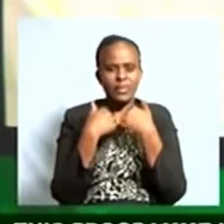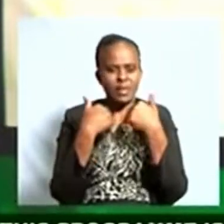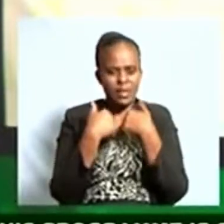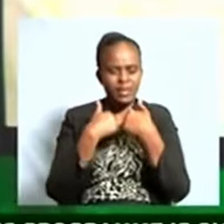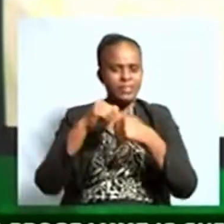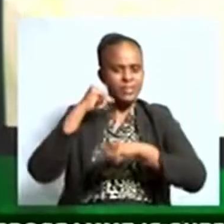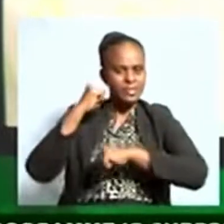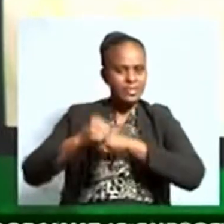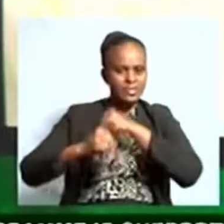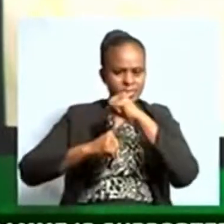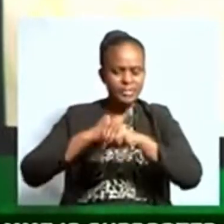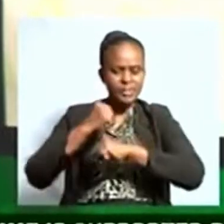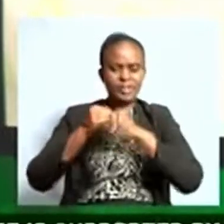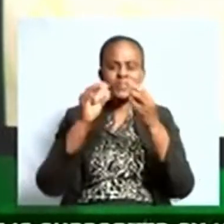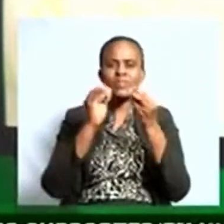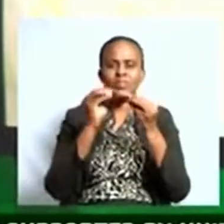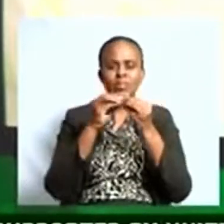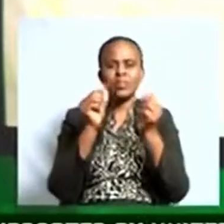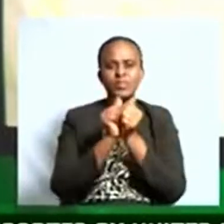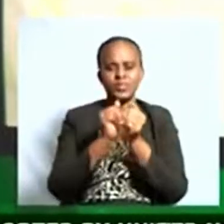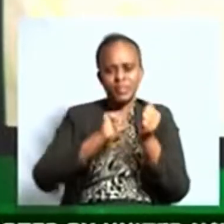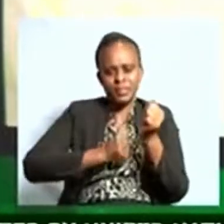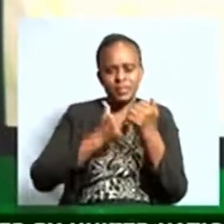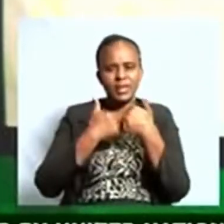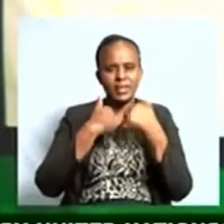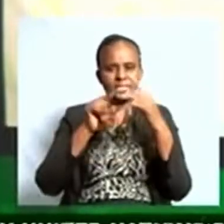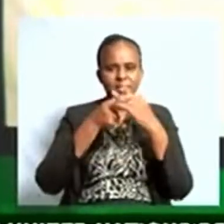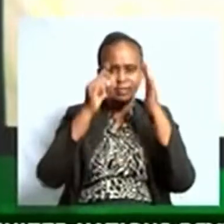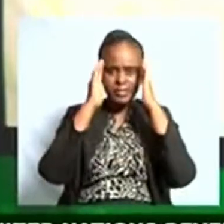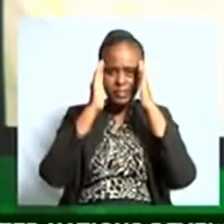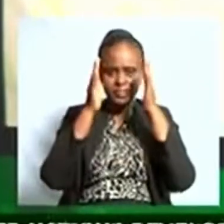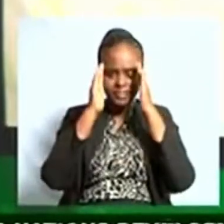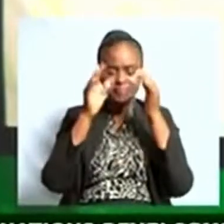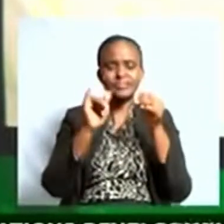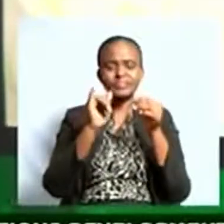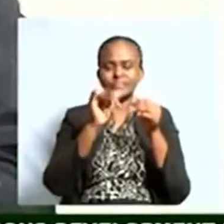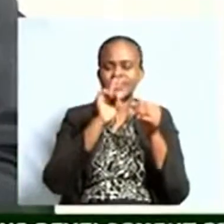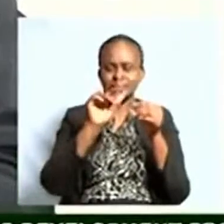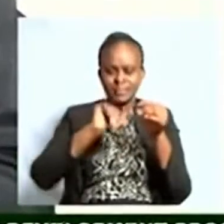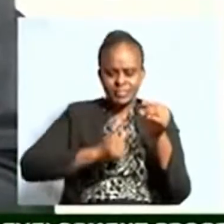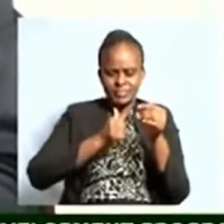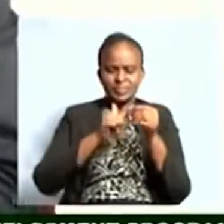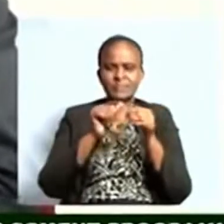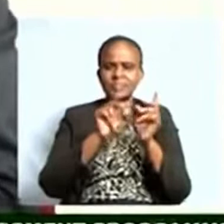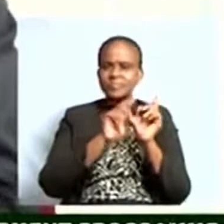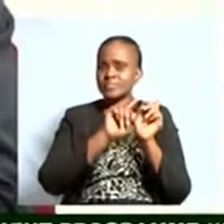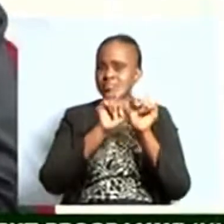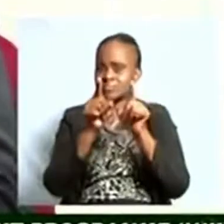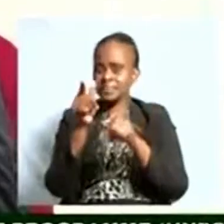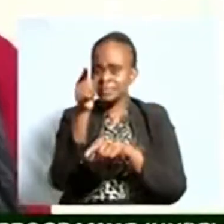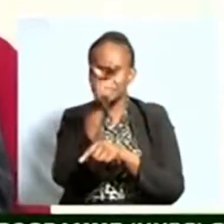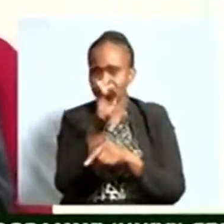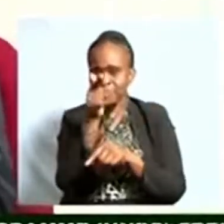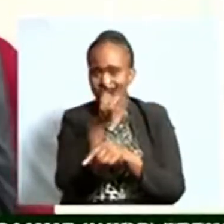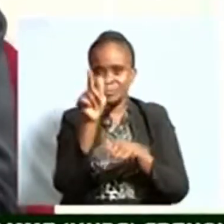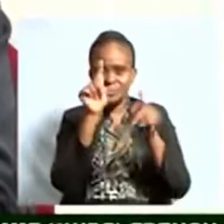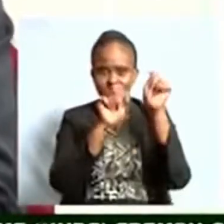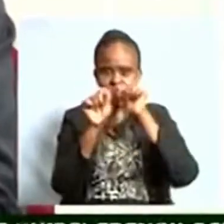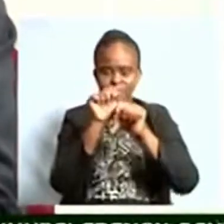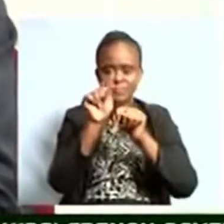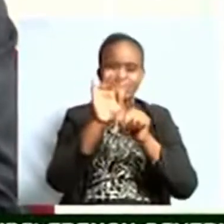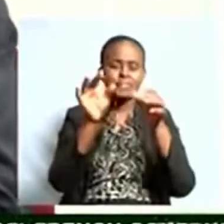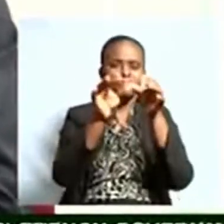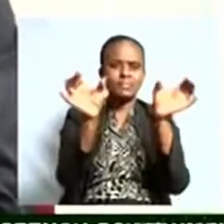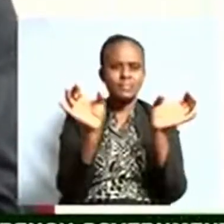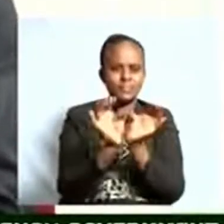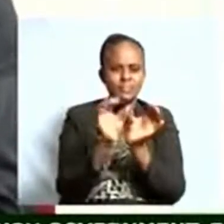with. We have started to attend to them. Definitely. We also took a tour of your